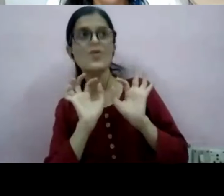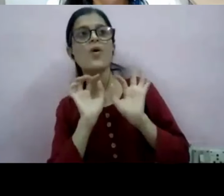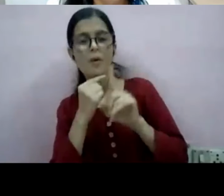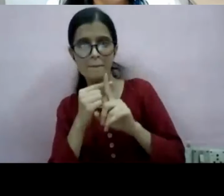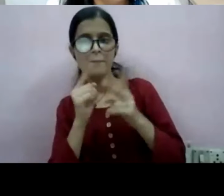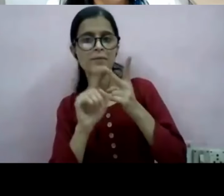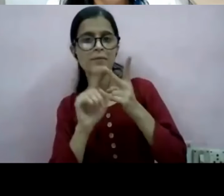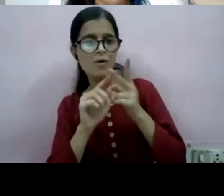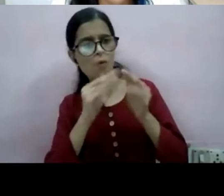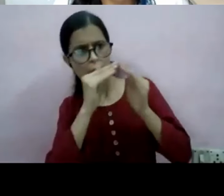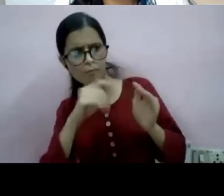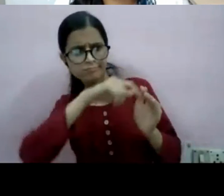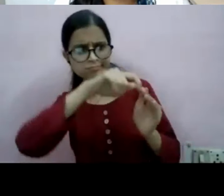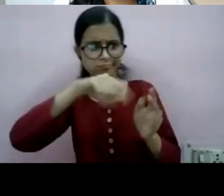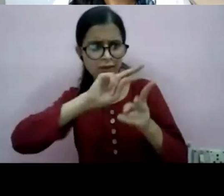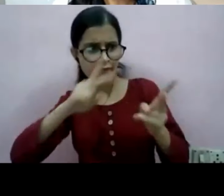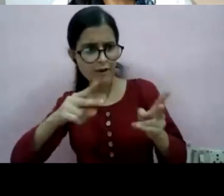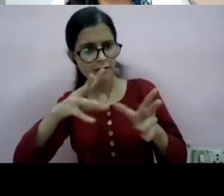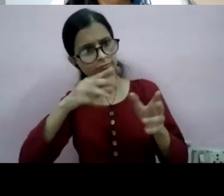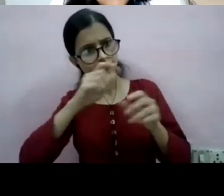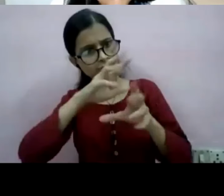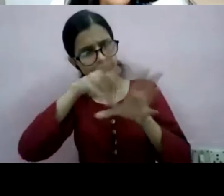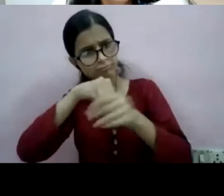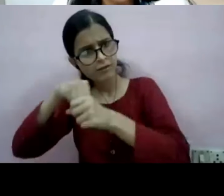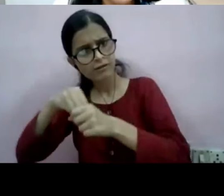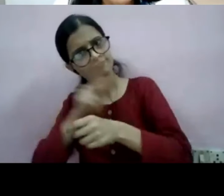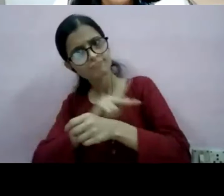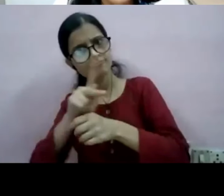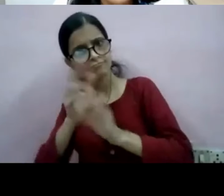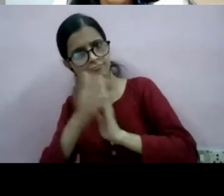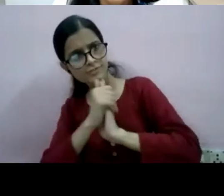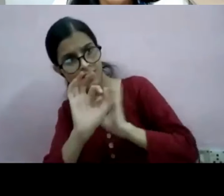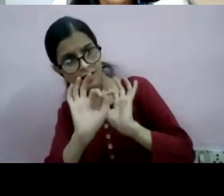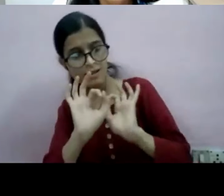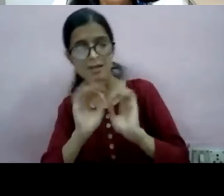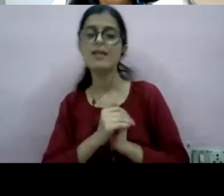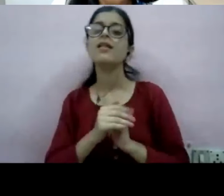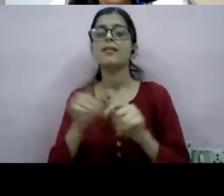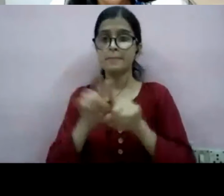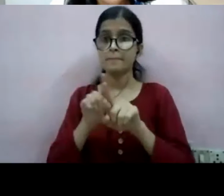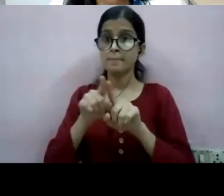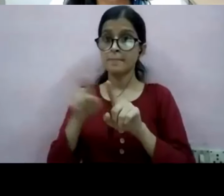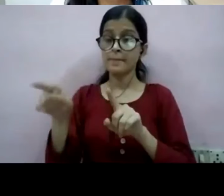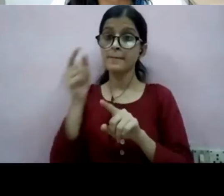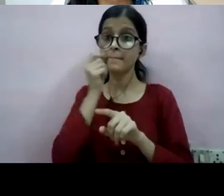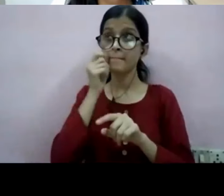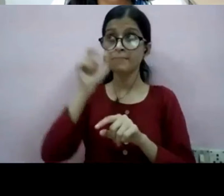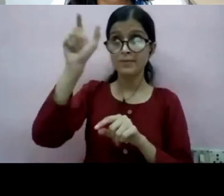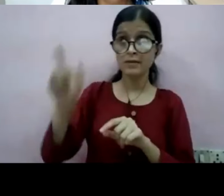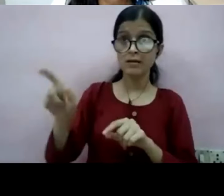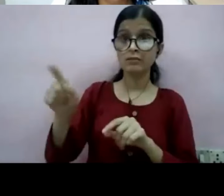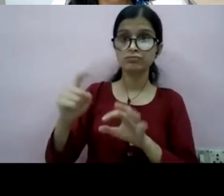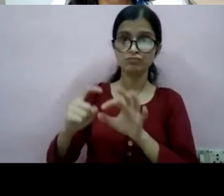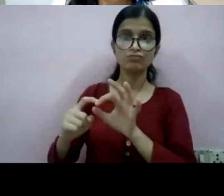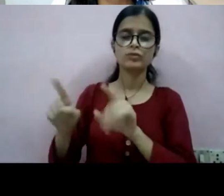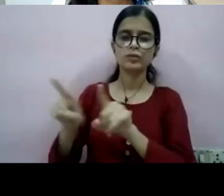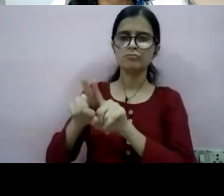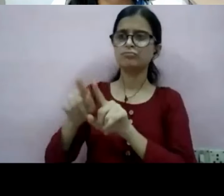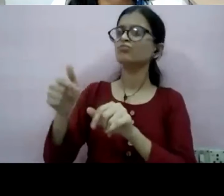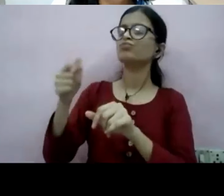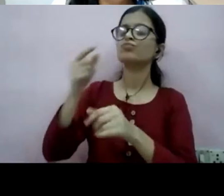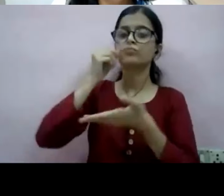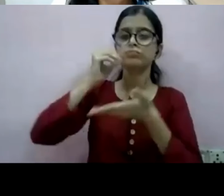home and the marital family. So financially sound disabled men qualify to be good husbands and